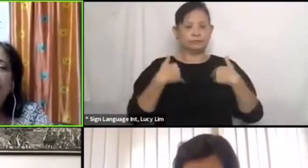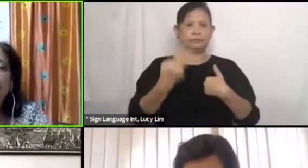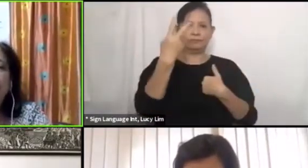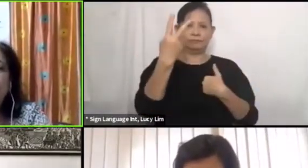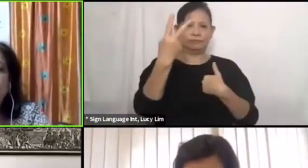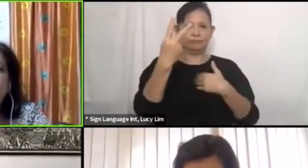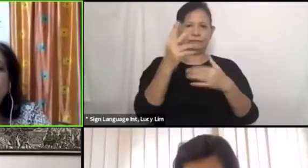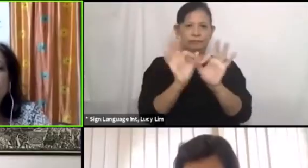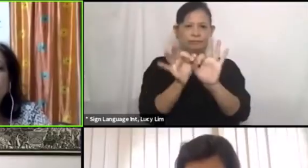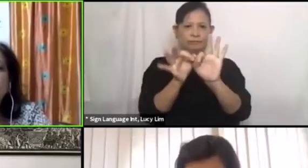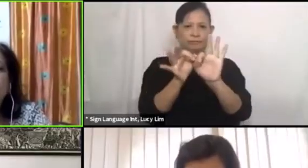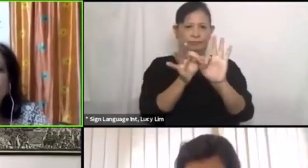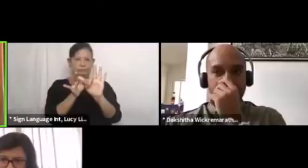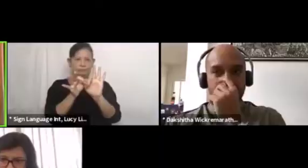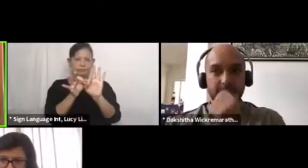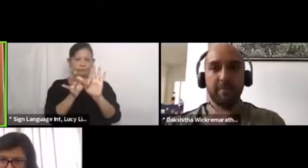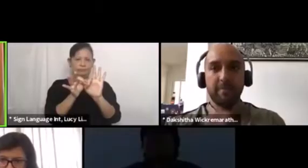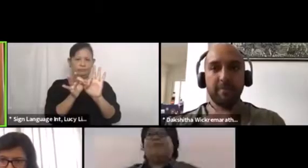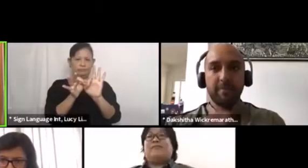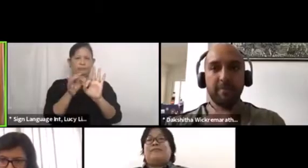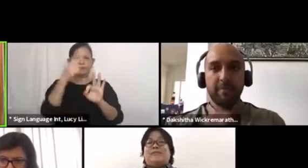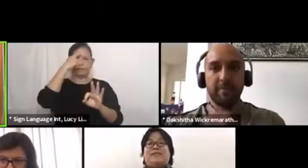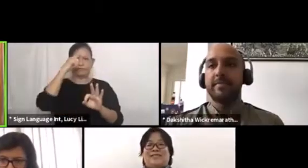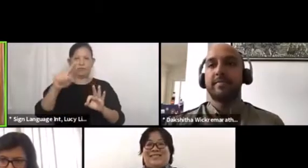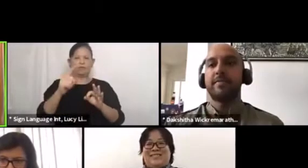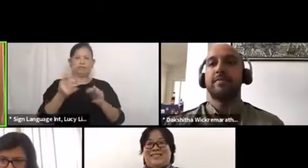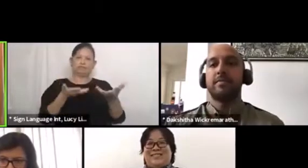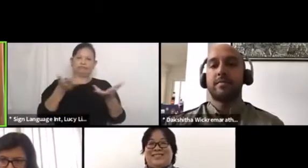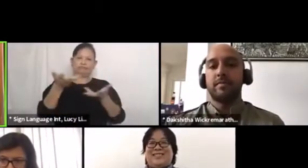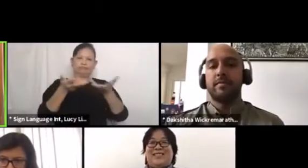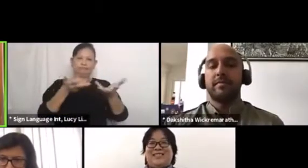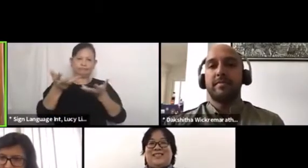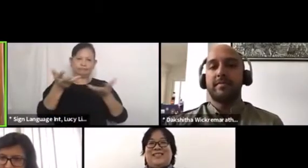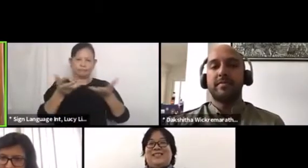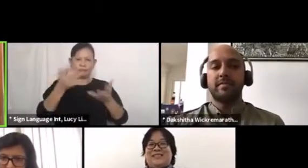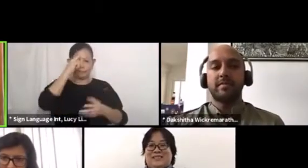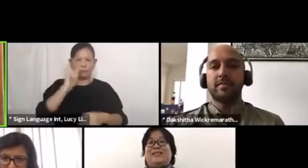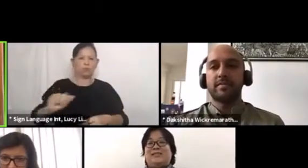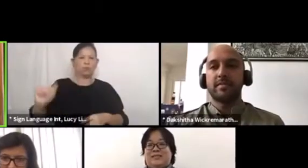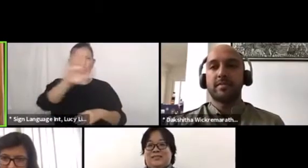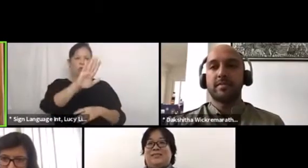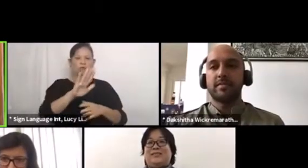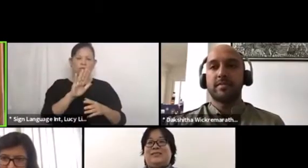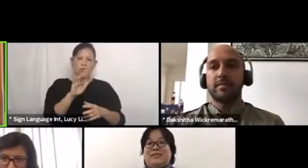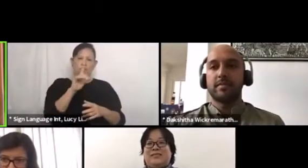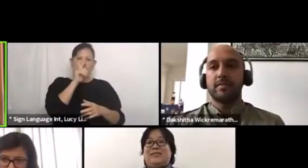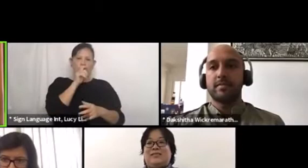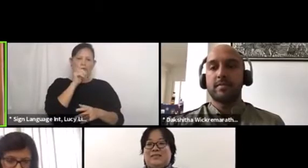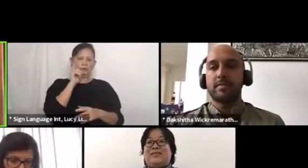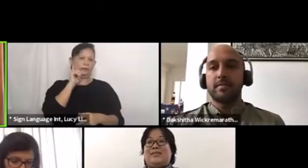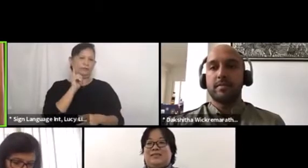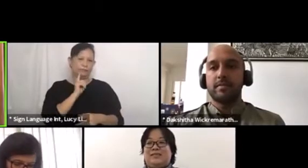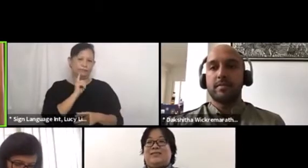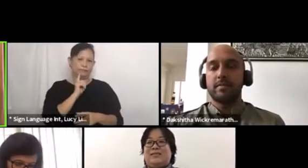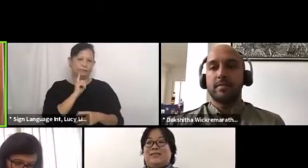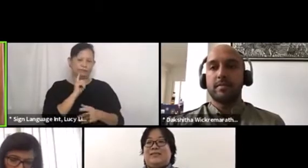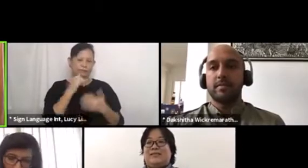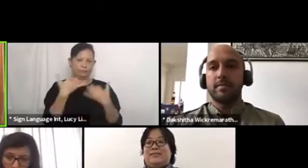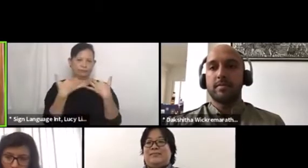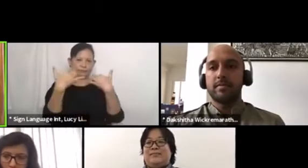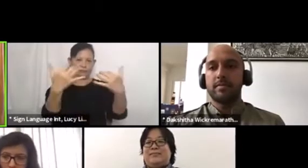language interpreters to guide today's session for the benefit of our audience. Just a few quick